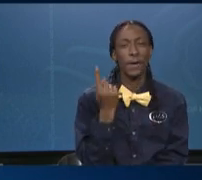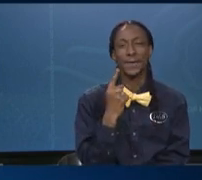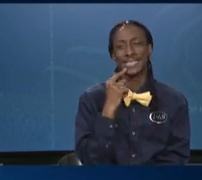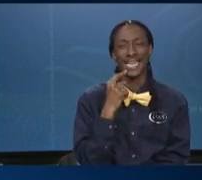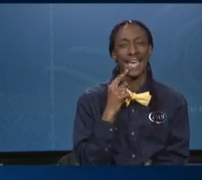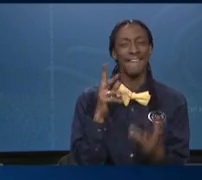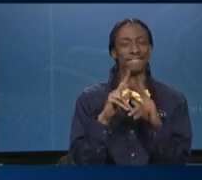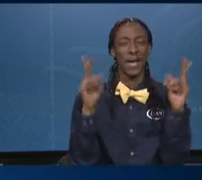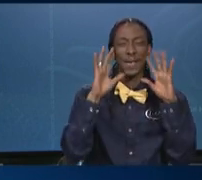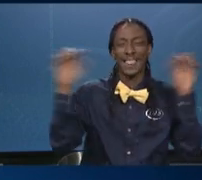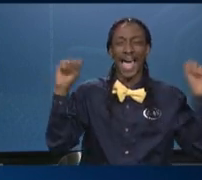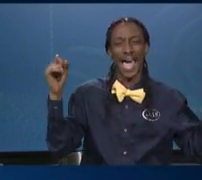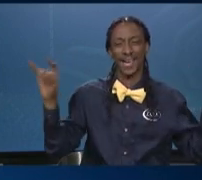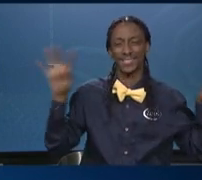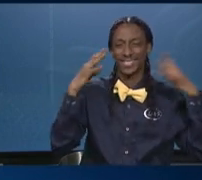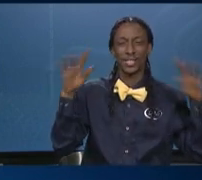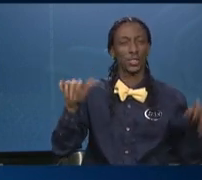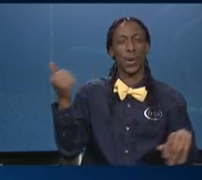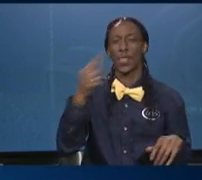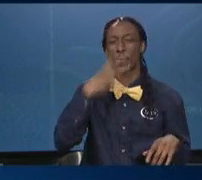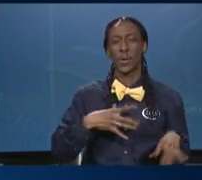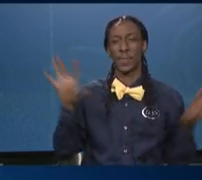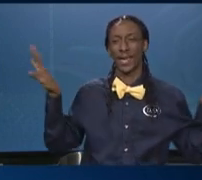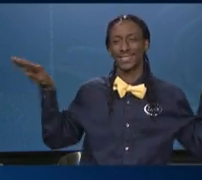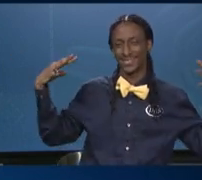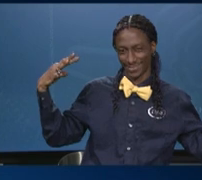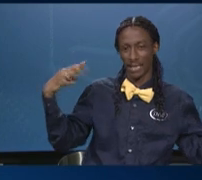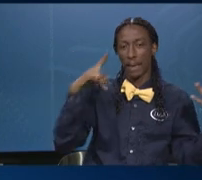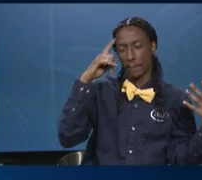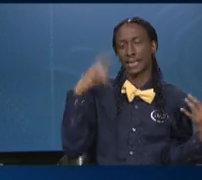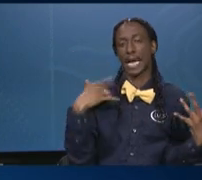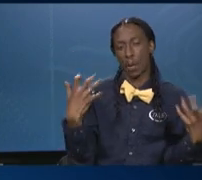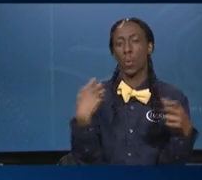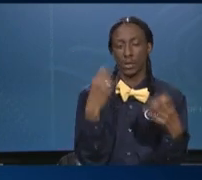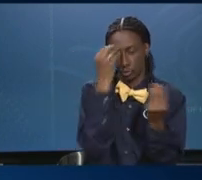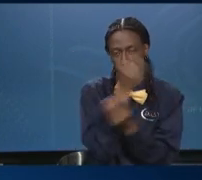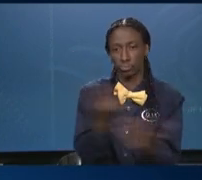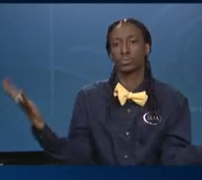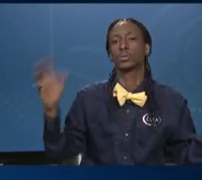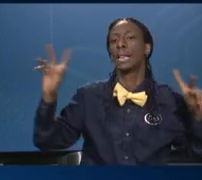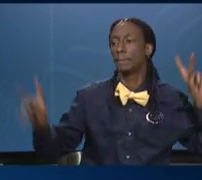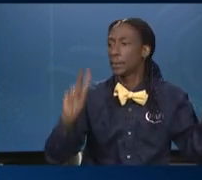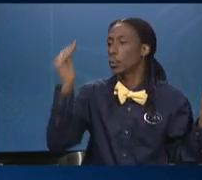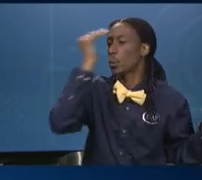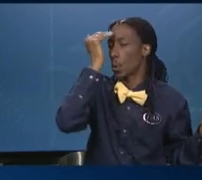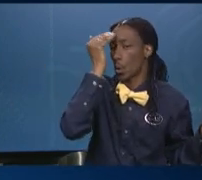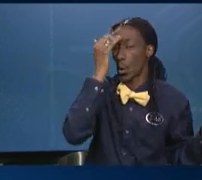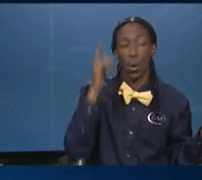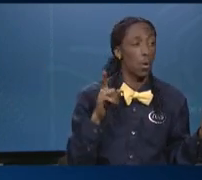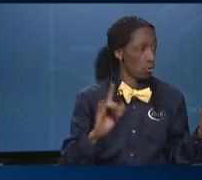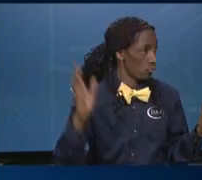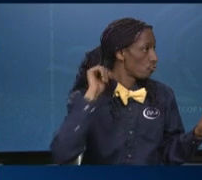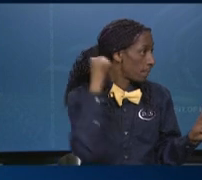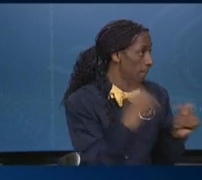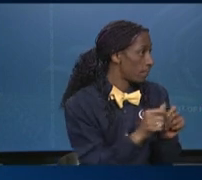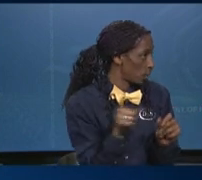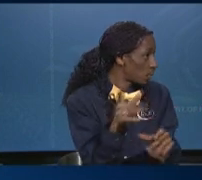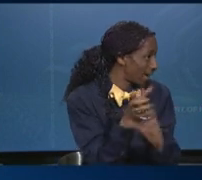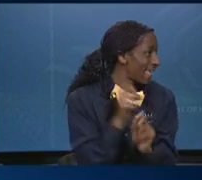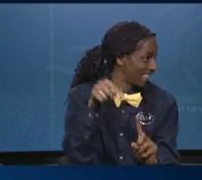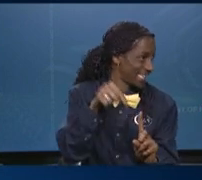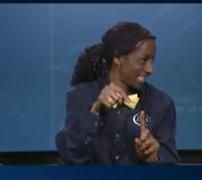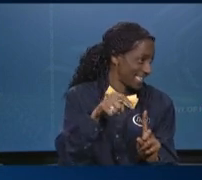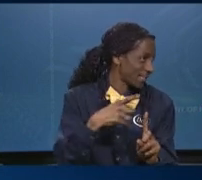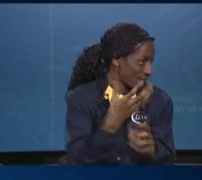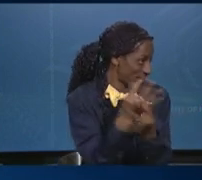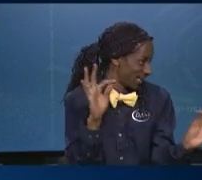very loud so that other women in the waiting room could hear me, because I wanted to make sure people understood, hey, this thing you're getting that you didn't used to have before, thanks to the